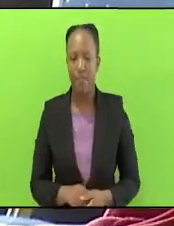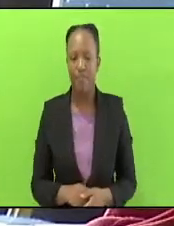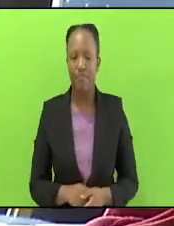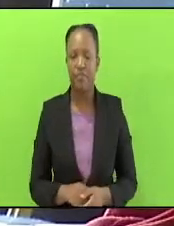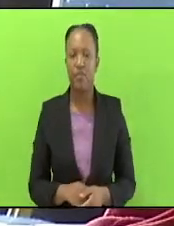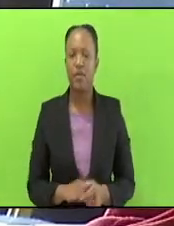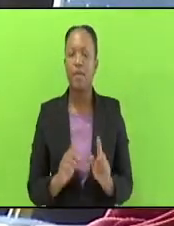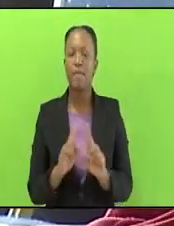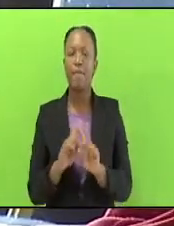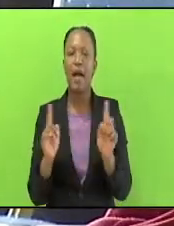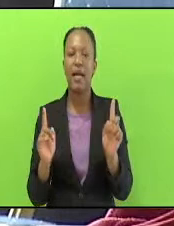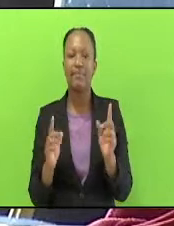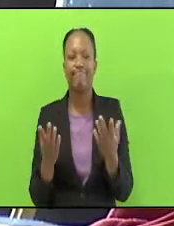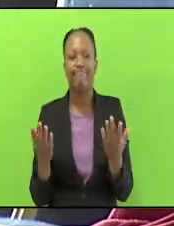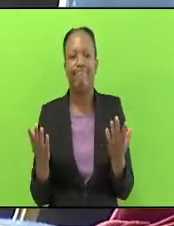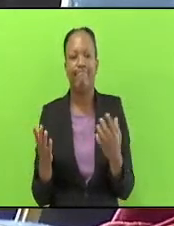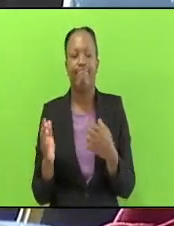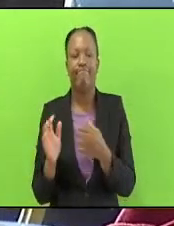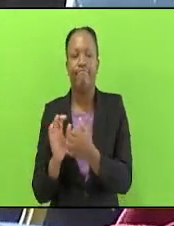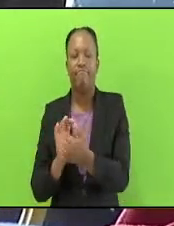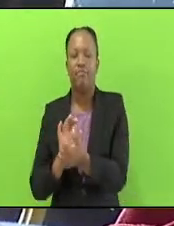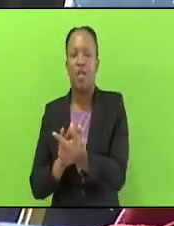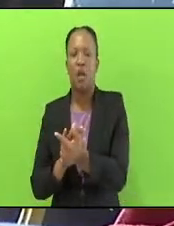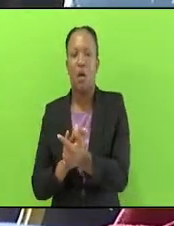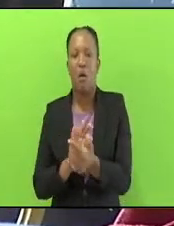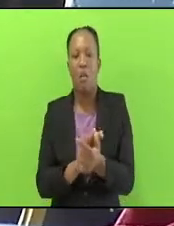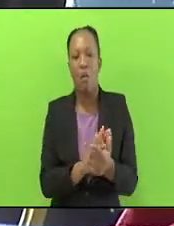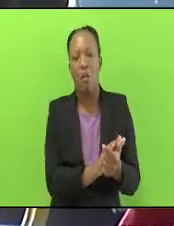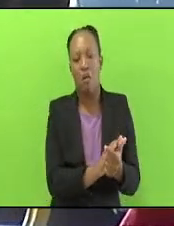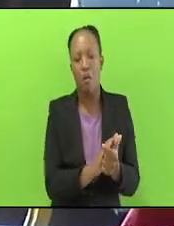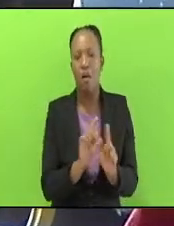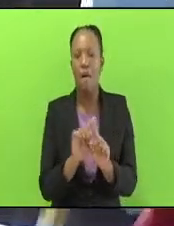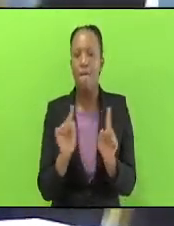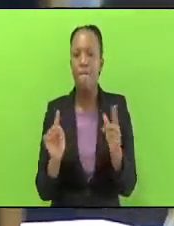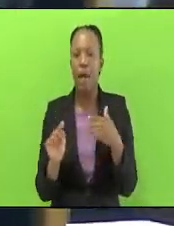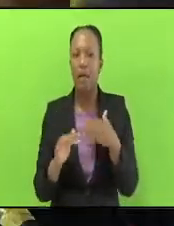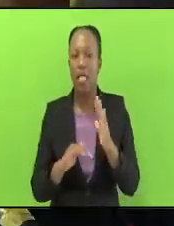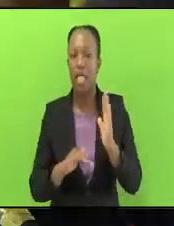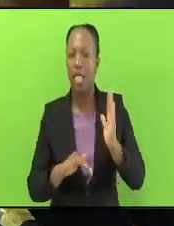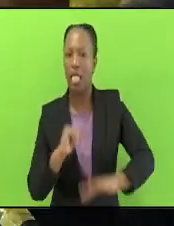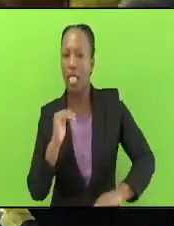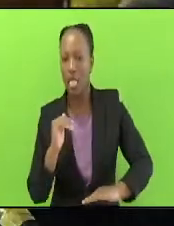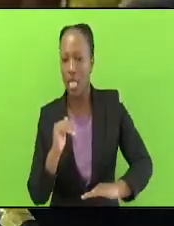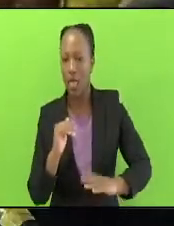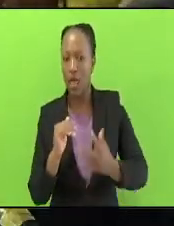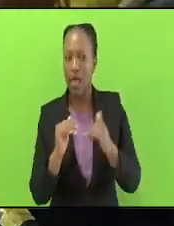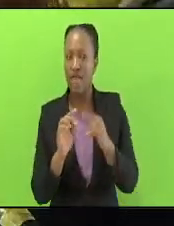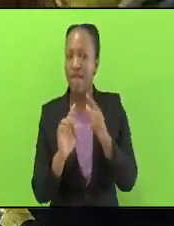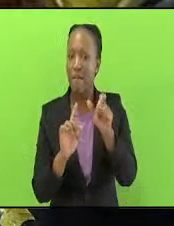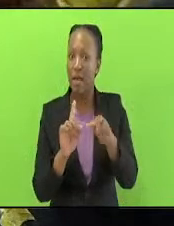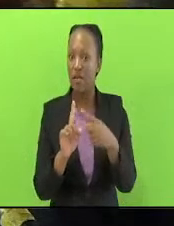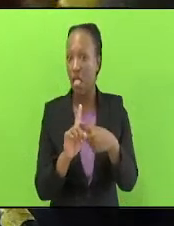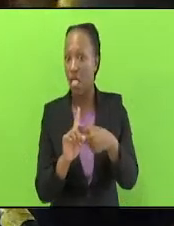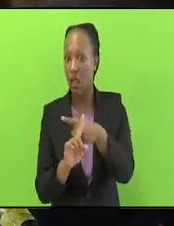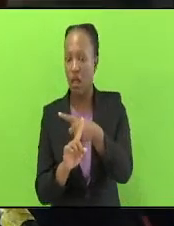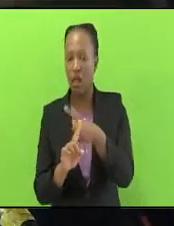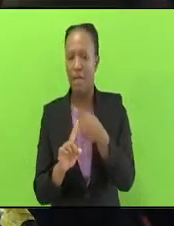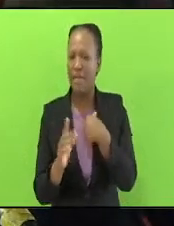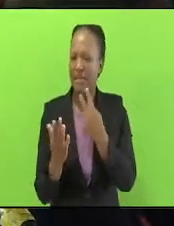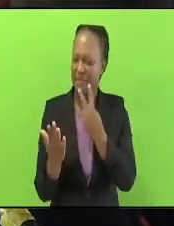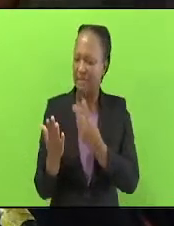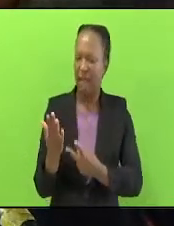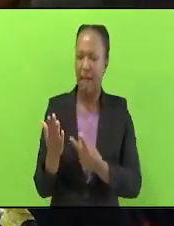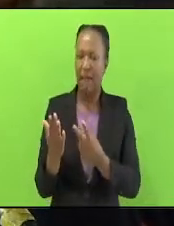I do not see where these laws or the sanction for non-compliance is being enforced. Me ga ke bone gope me molaong